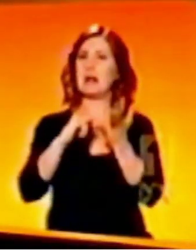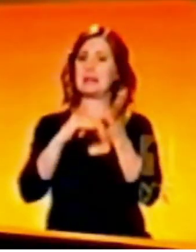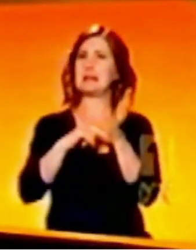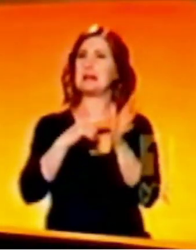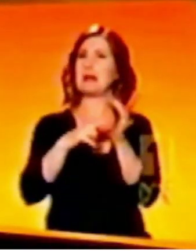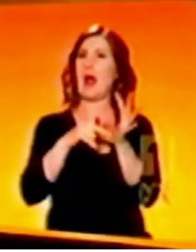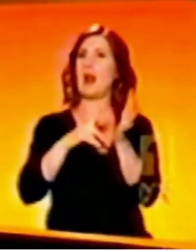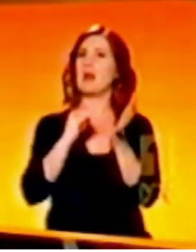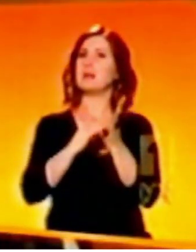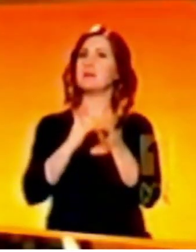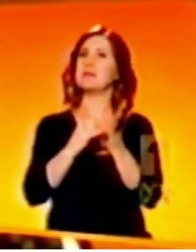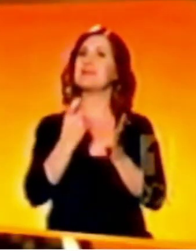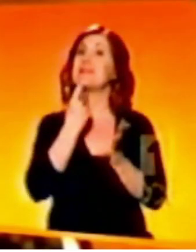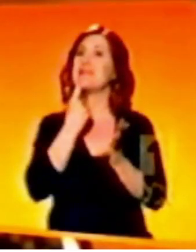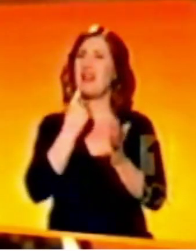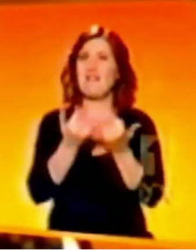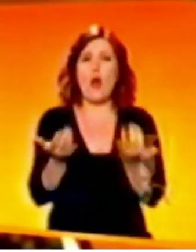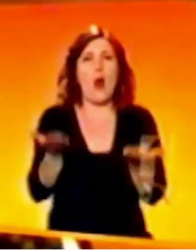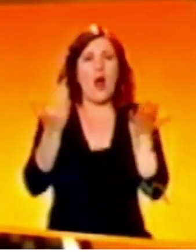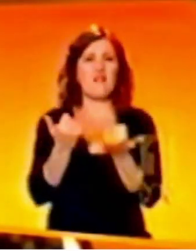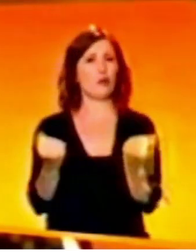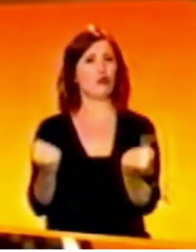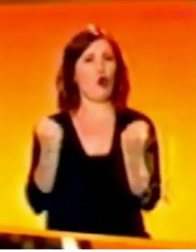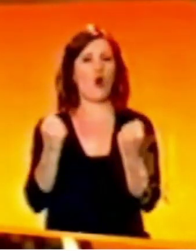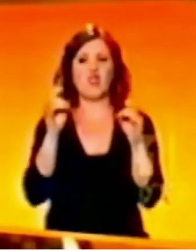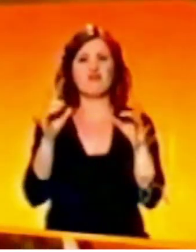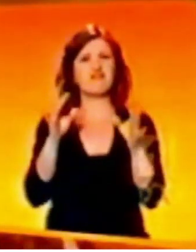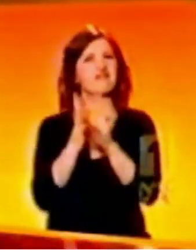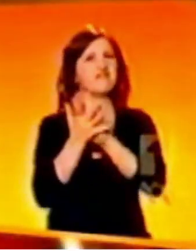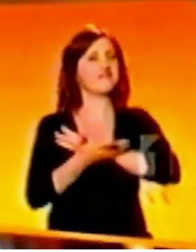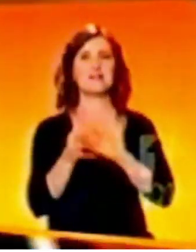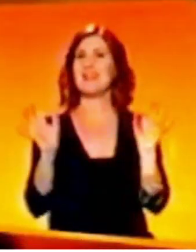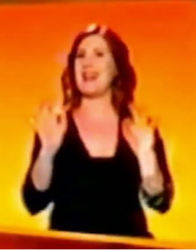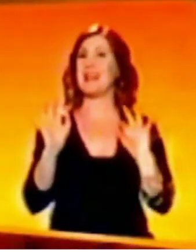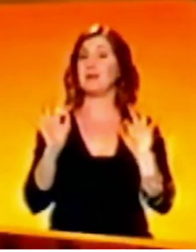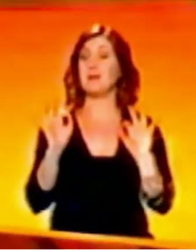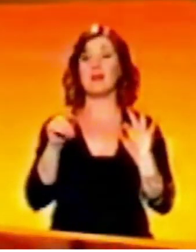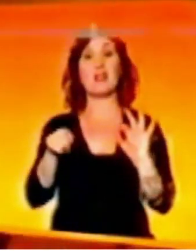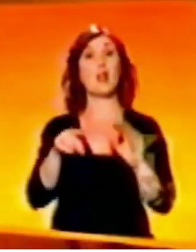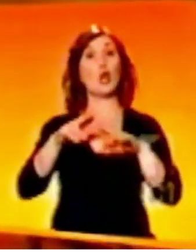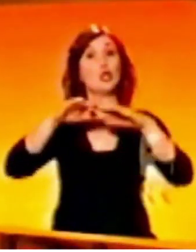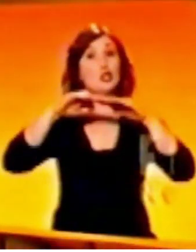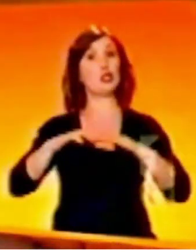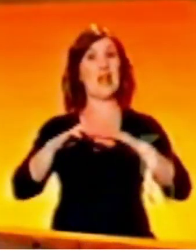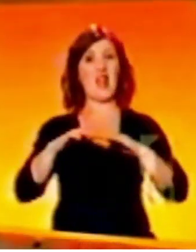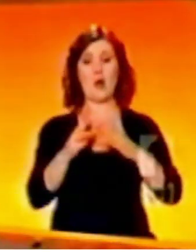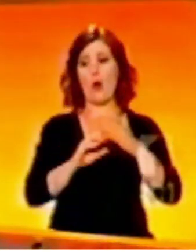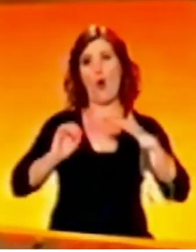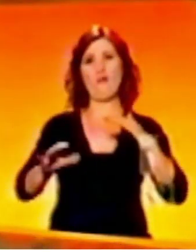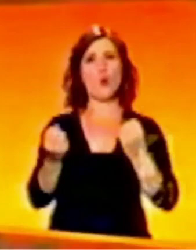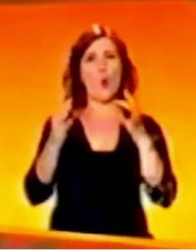steel, which is unusually light and strong and does not corrode. The design of the chair does away with an